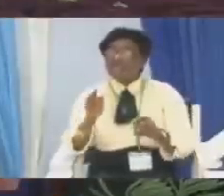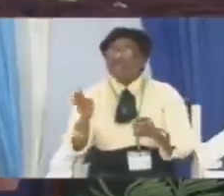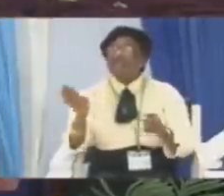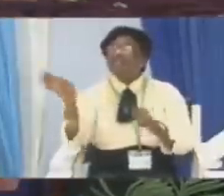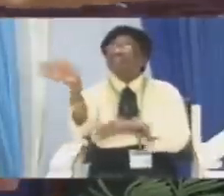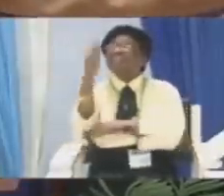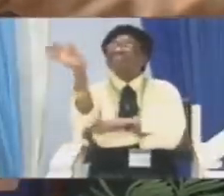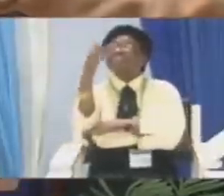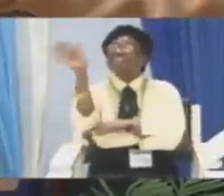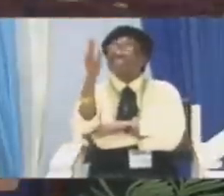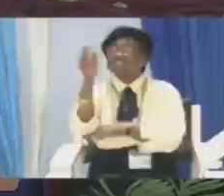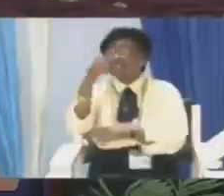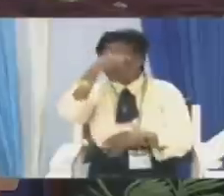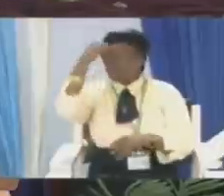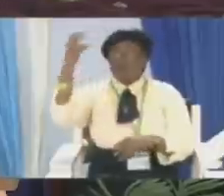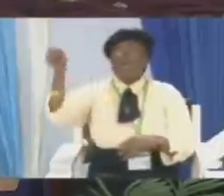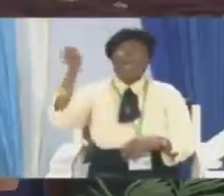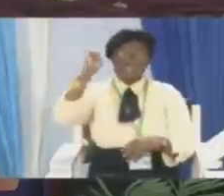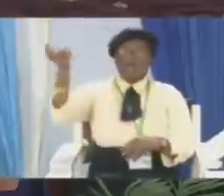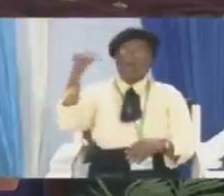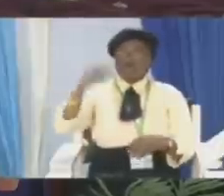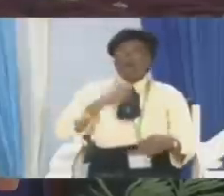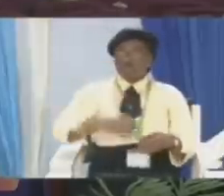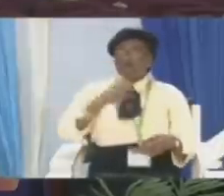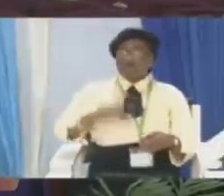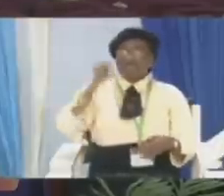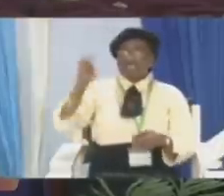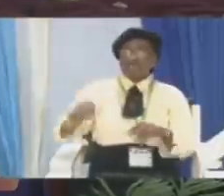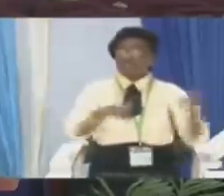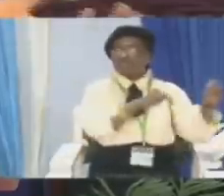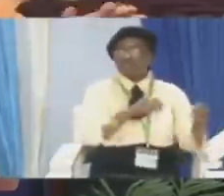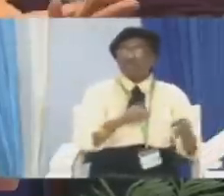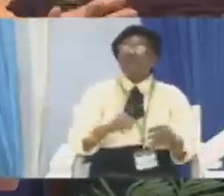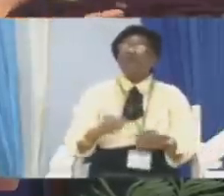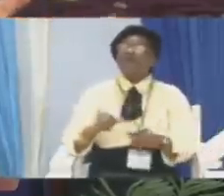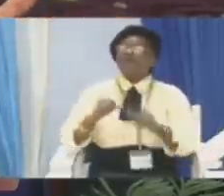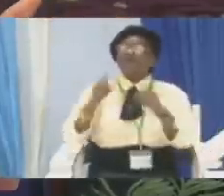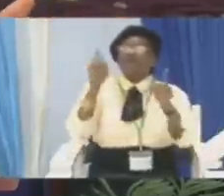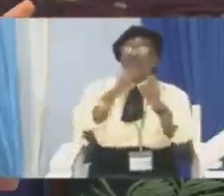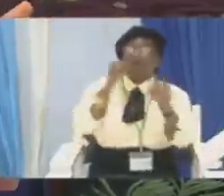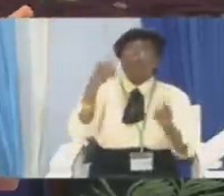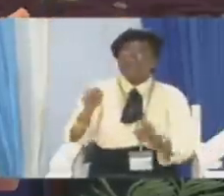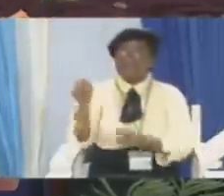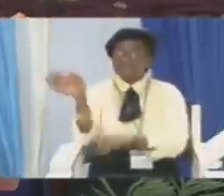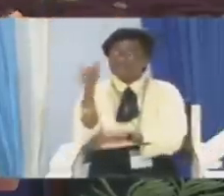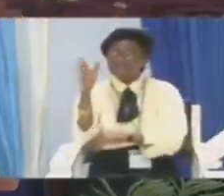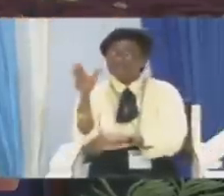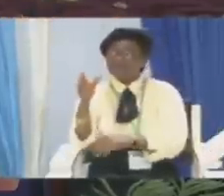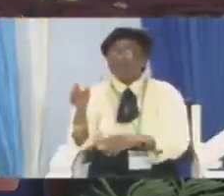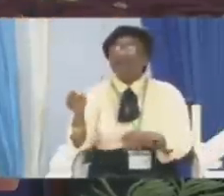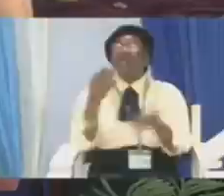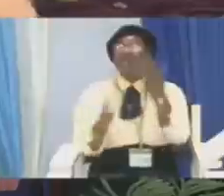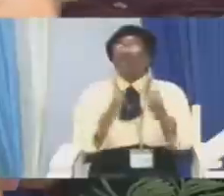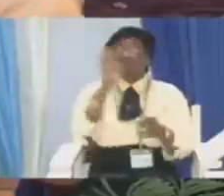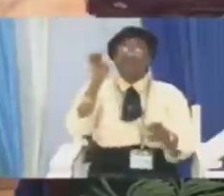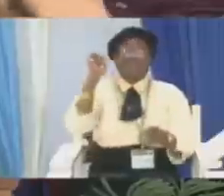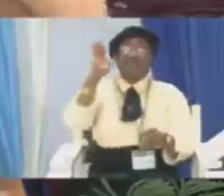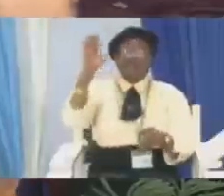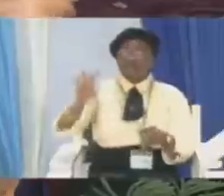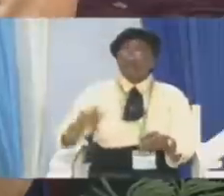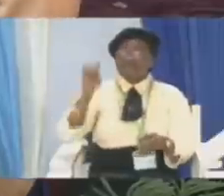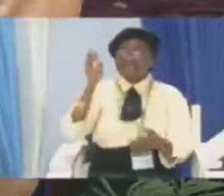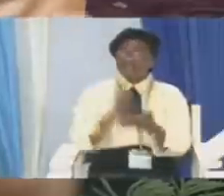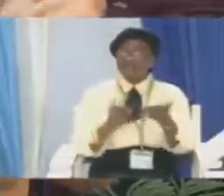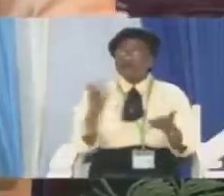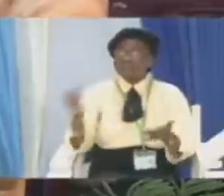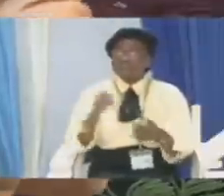And because he was hungry, he moved towards the fig tree so that maybe he can find something to eat there. Because the fig tree